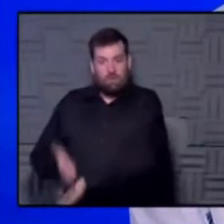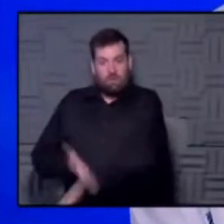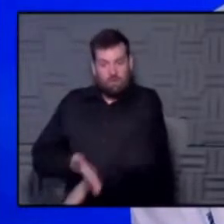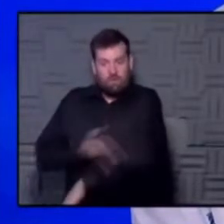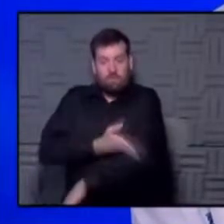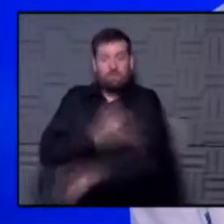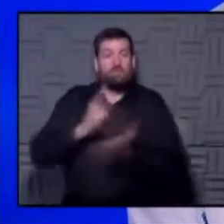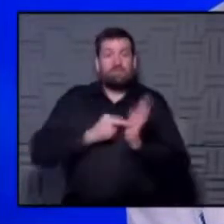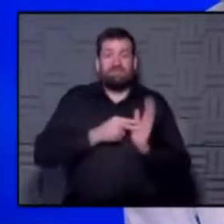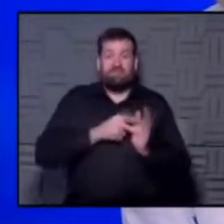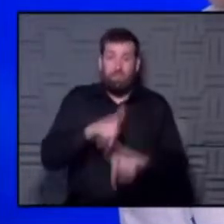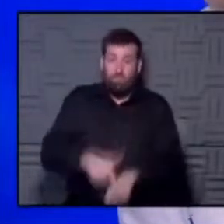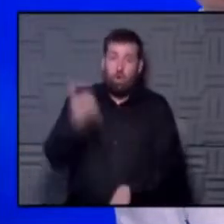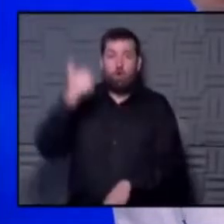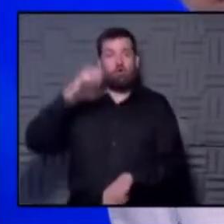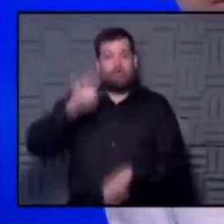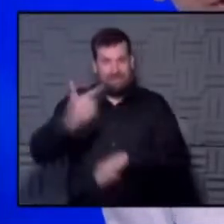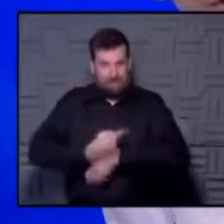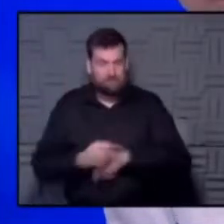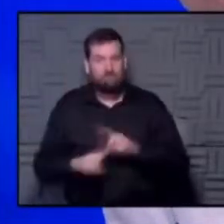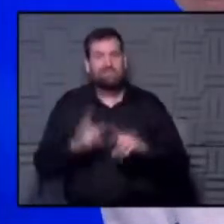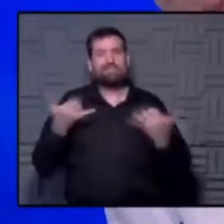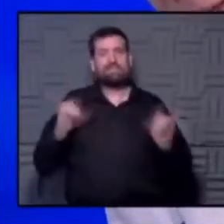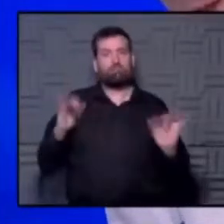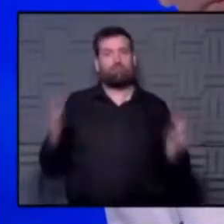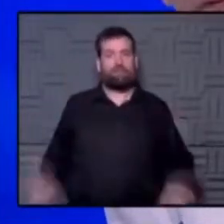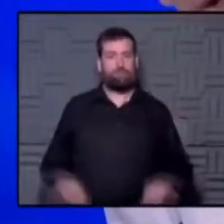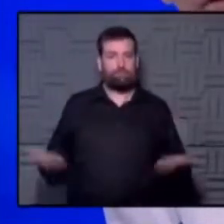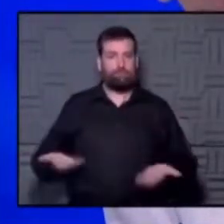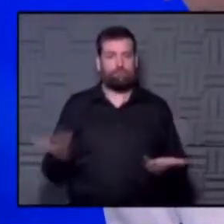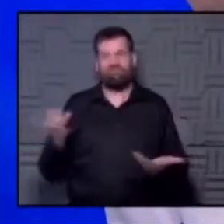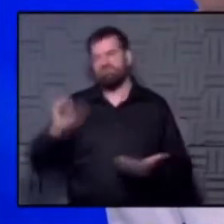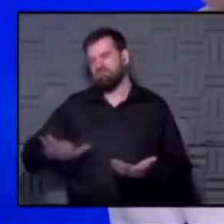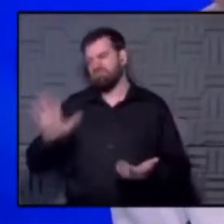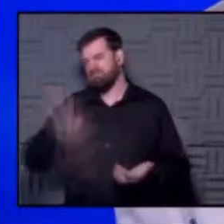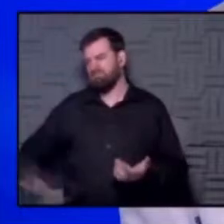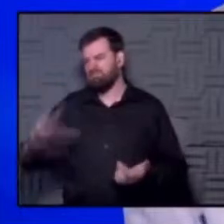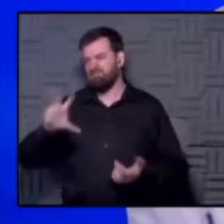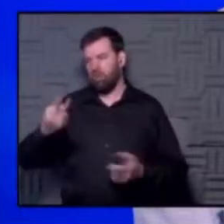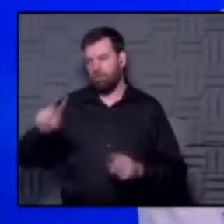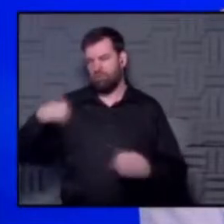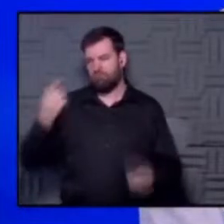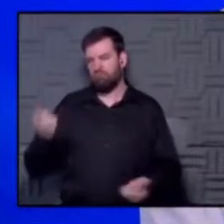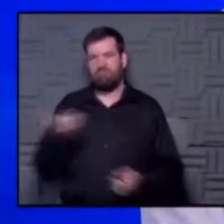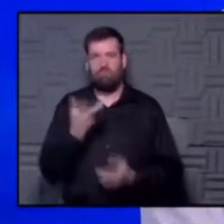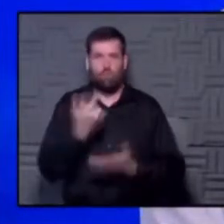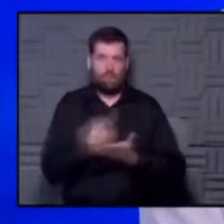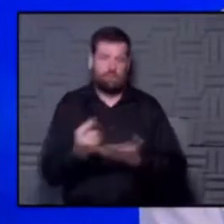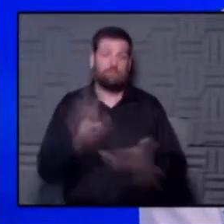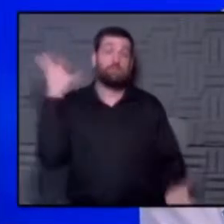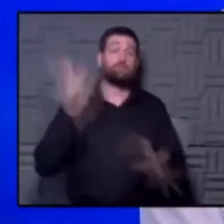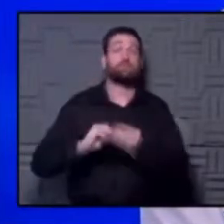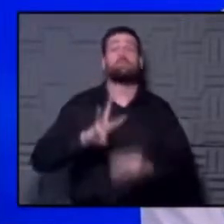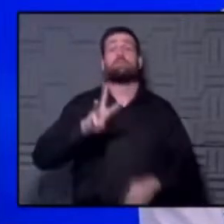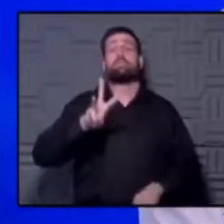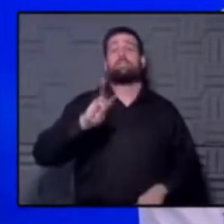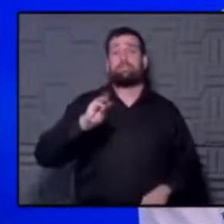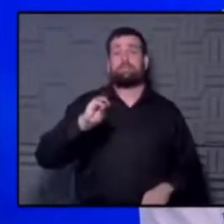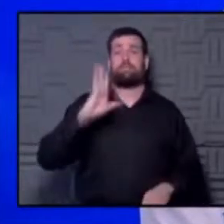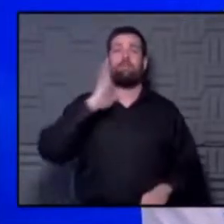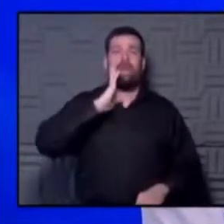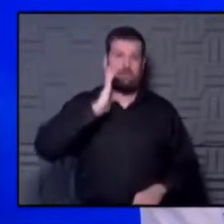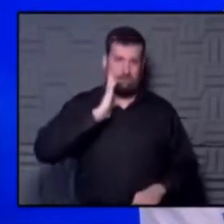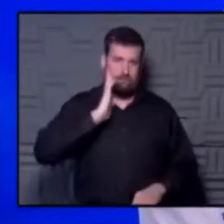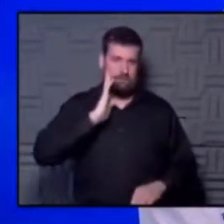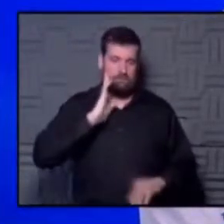they're outside of the 10 days, but they're still in the hospital and they're here because of COVID. That number's been running around 30 for the last couple of weeks. So let's say that's a total of 60 of beds